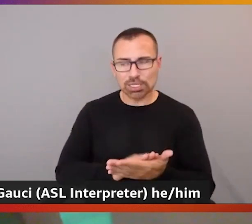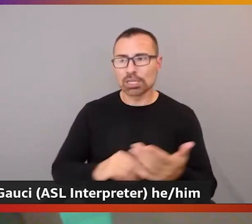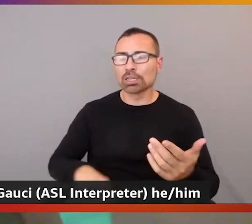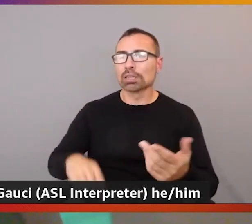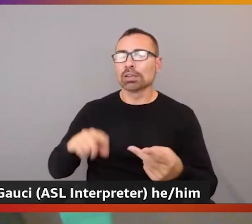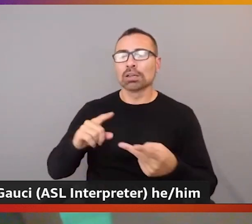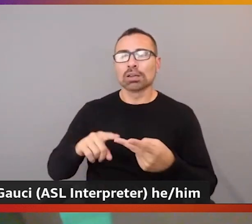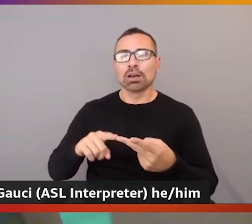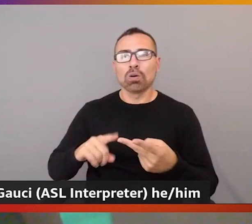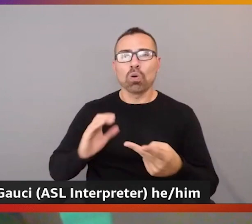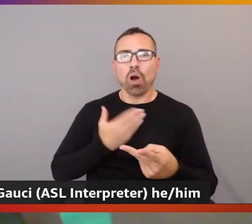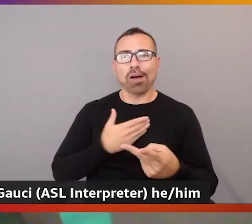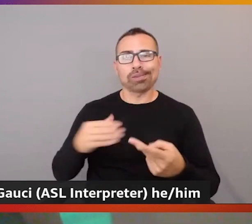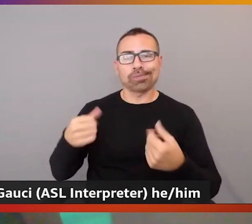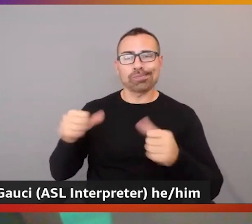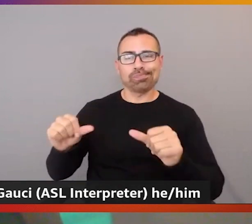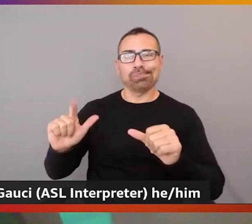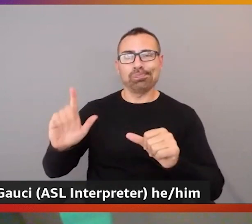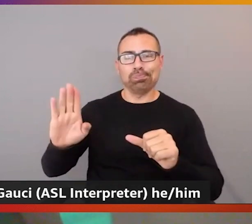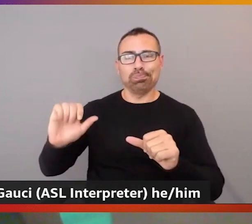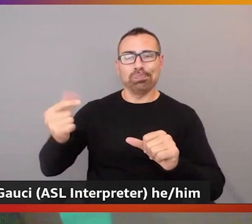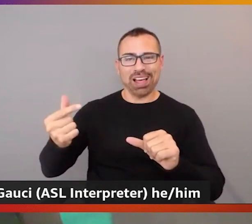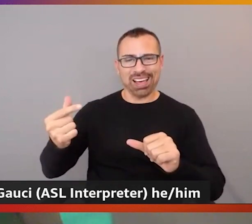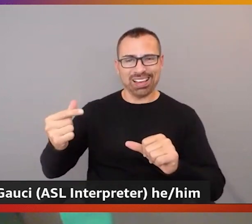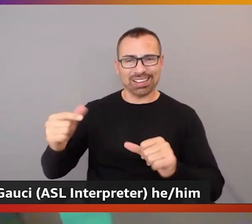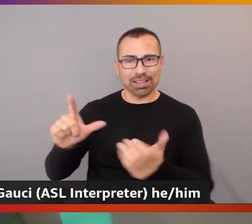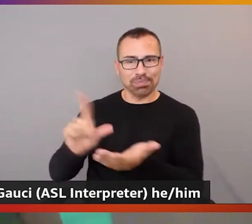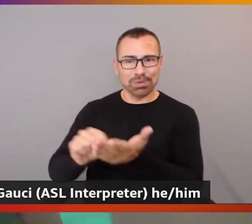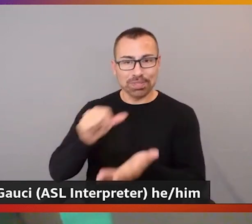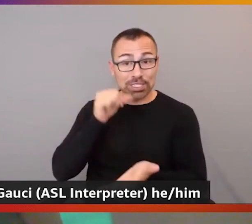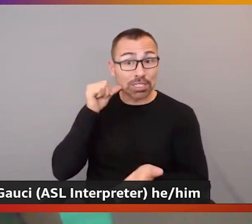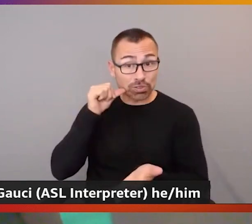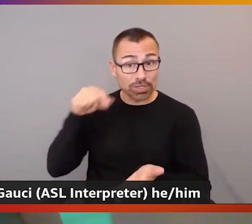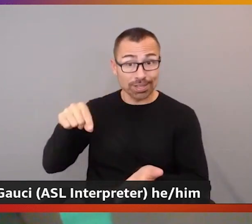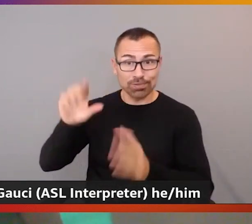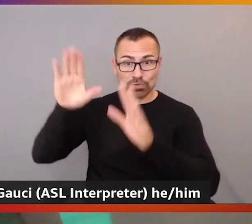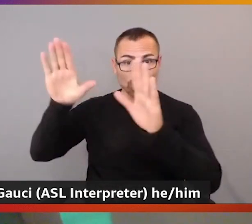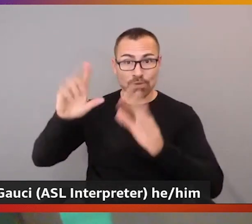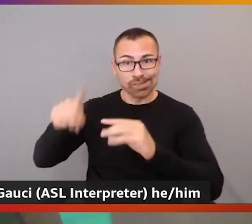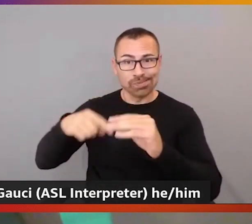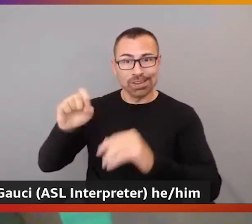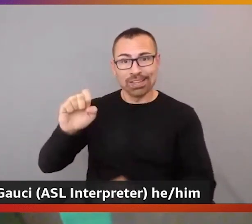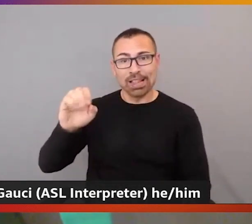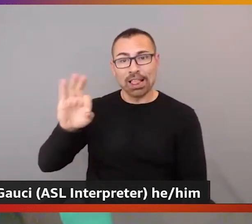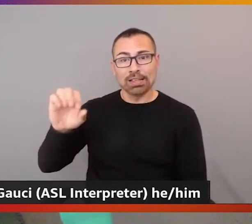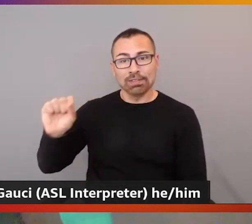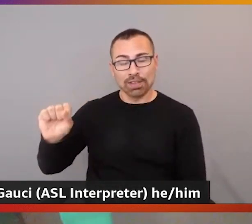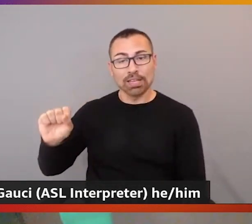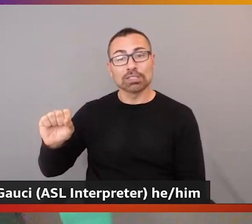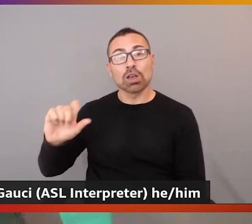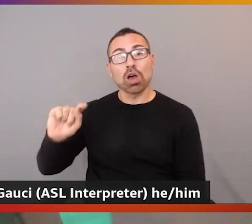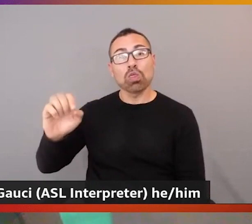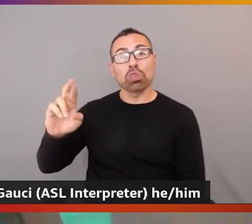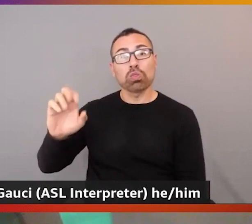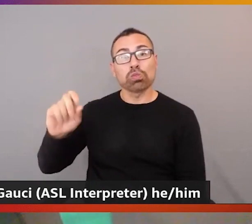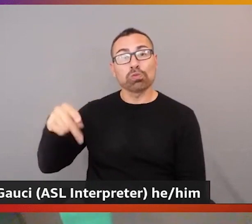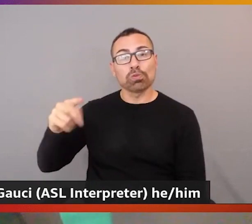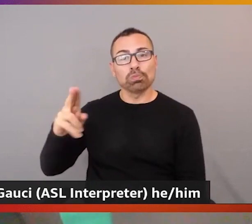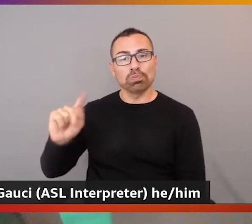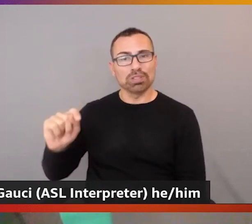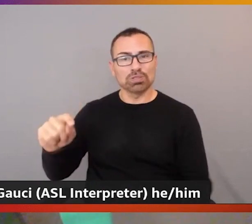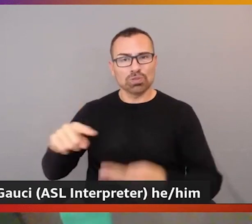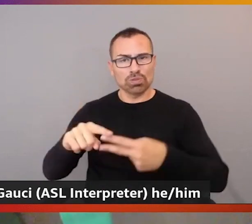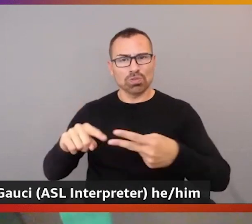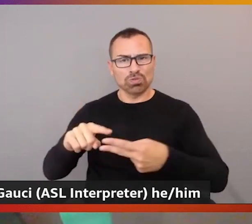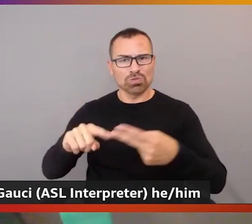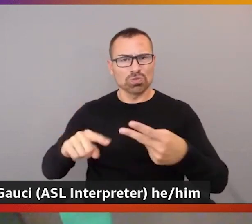great blog that was published yesterday as well on elastic throughput. So I would recommend those as immediate next